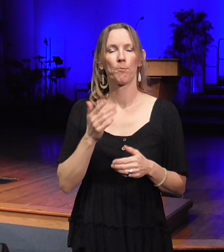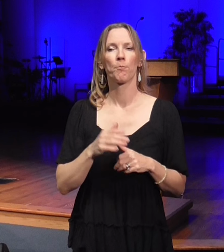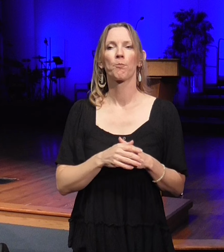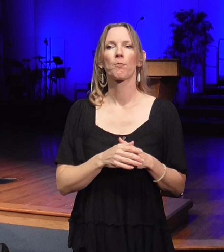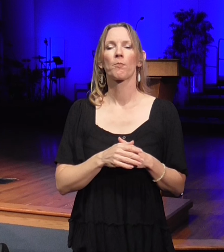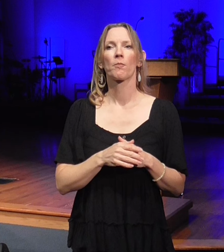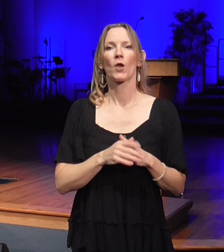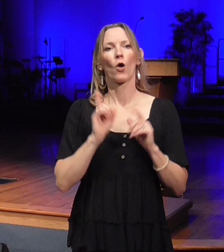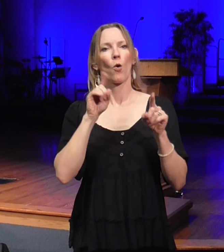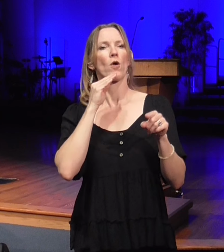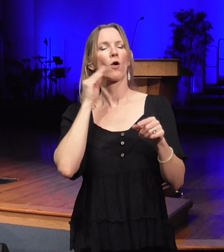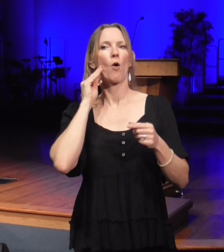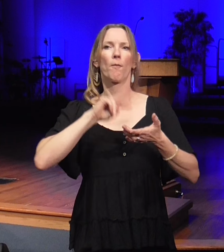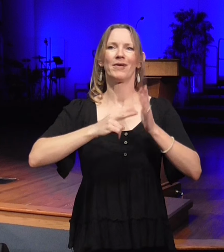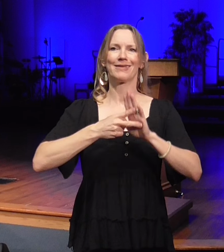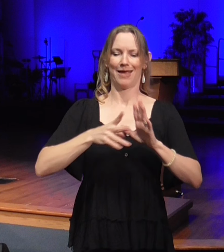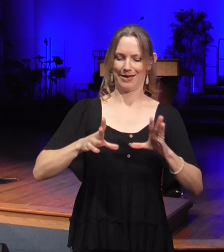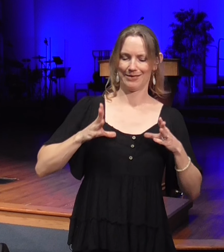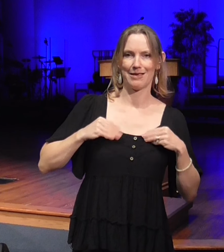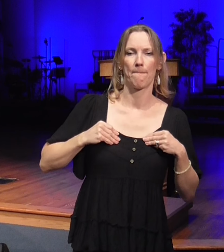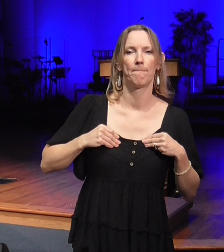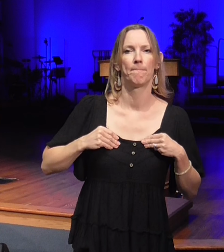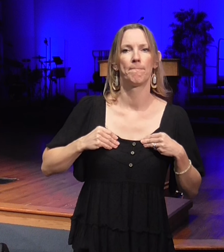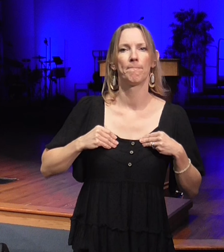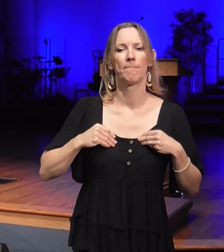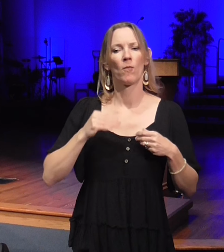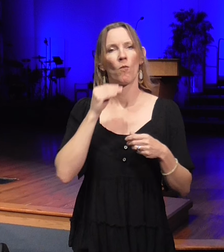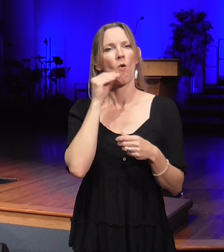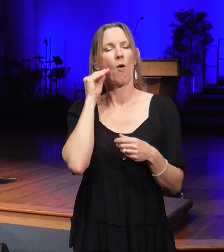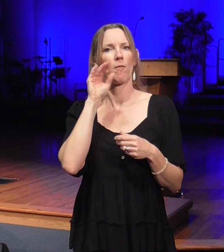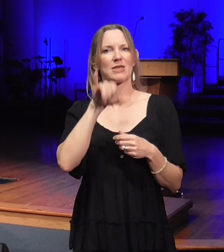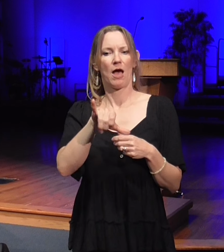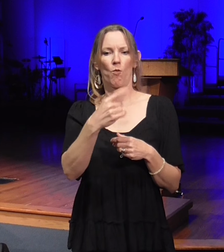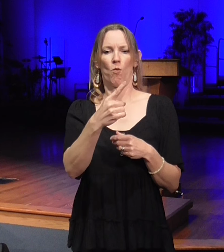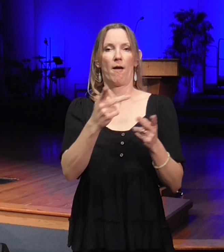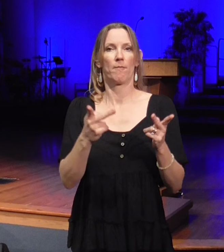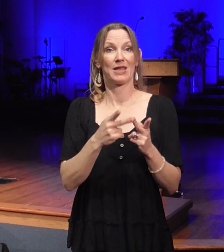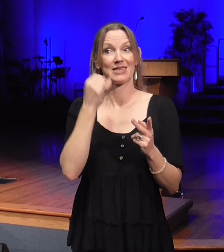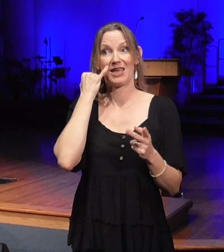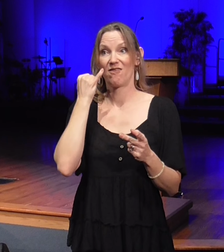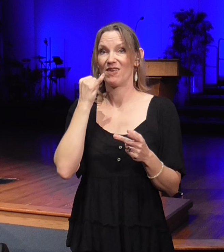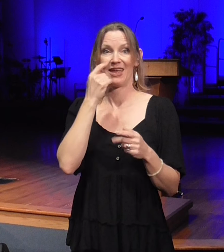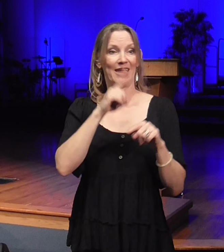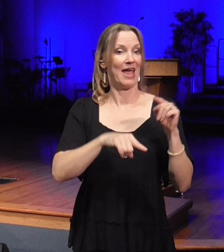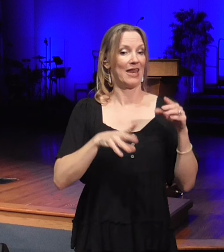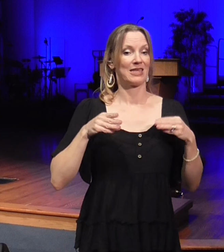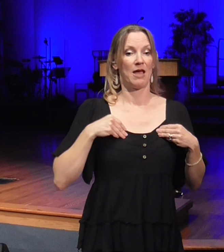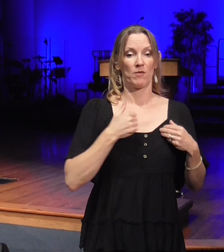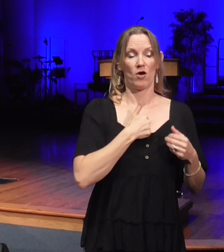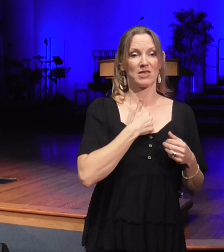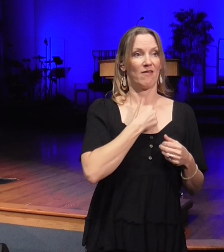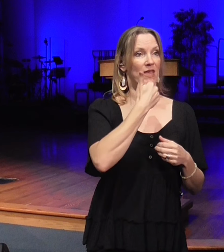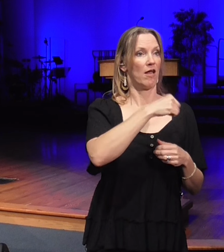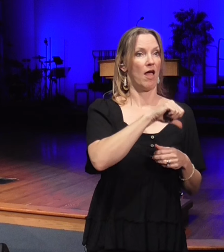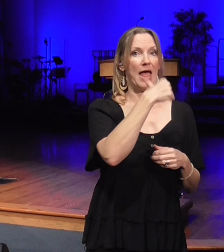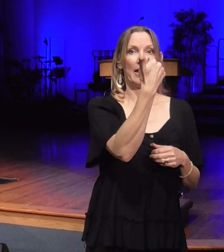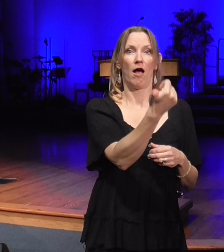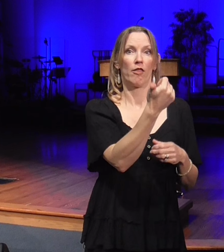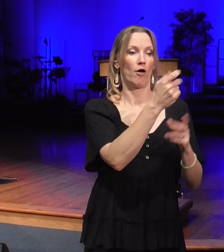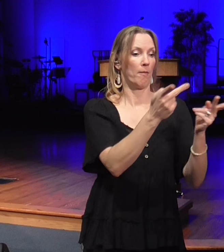Coming home means acceptance. Home is that one place, if we can't accept ourselves anywhere in our lives, where we should be